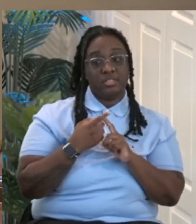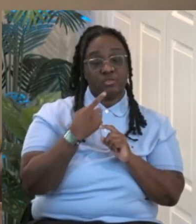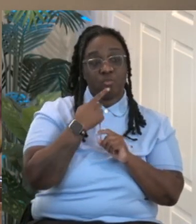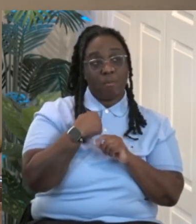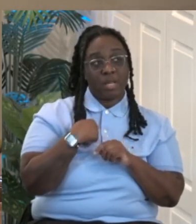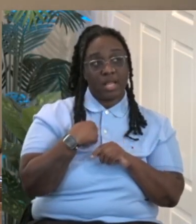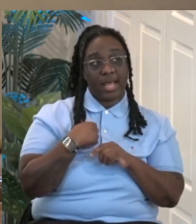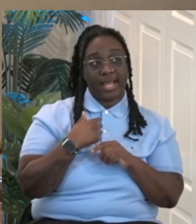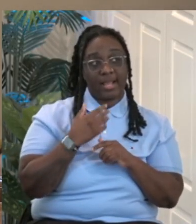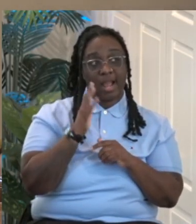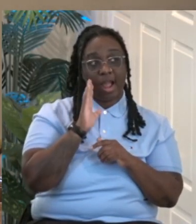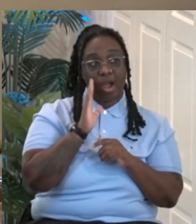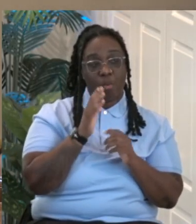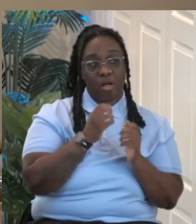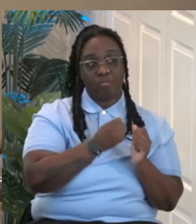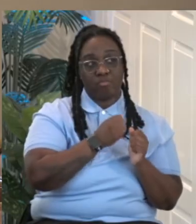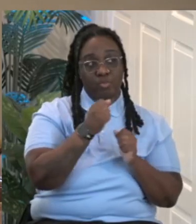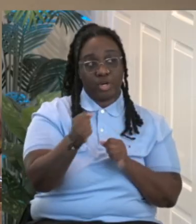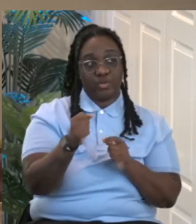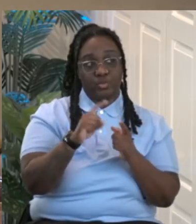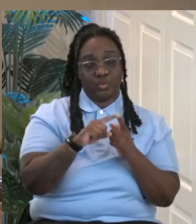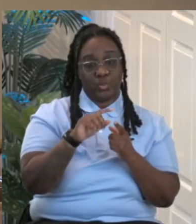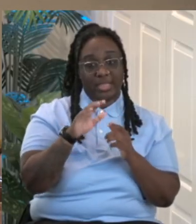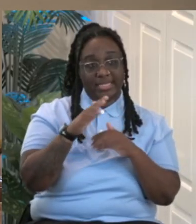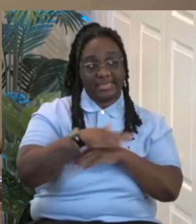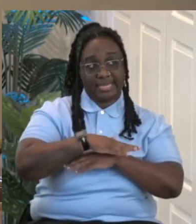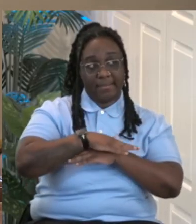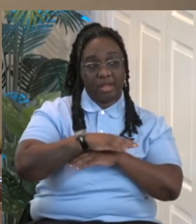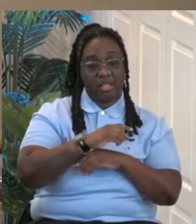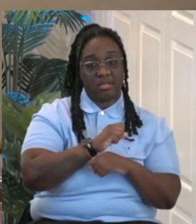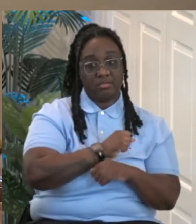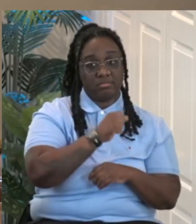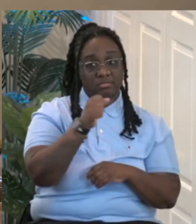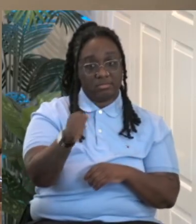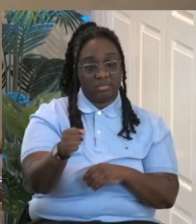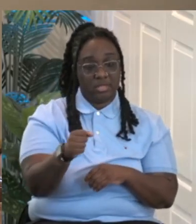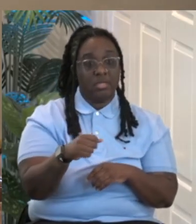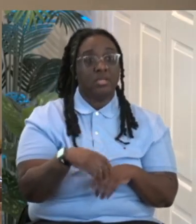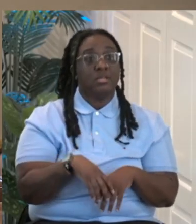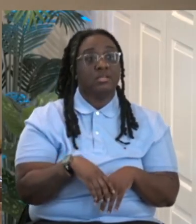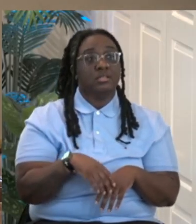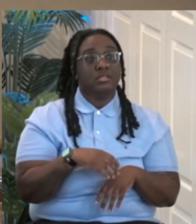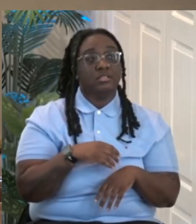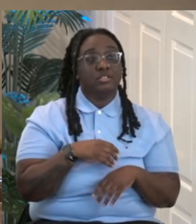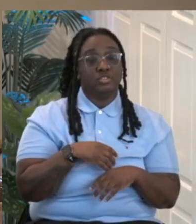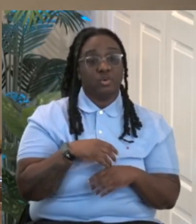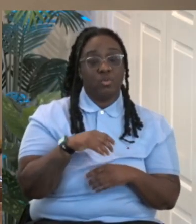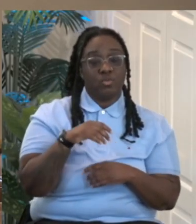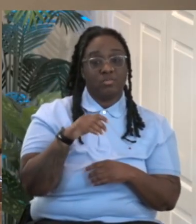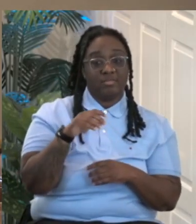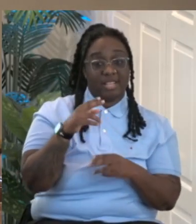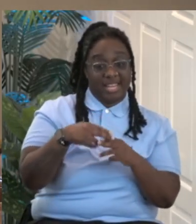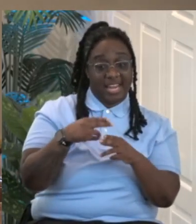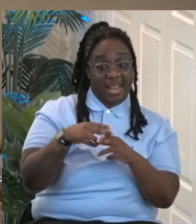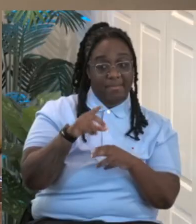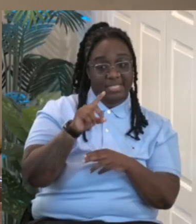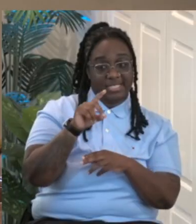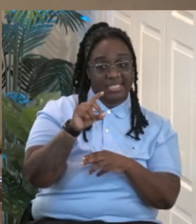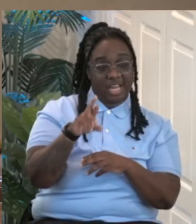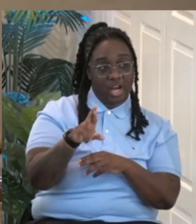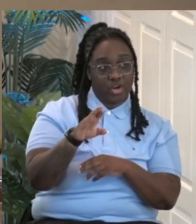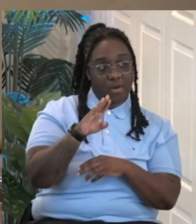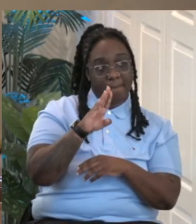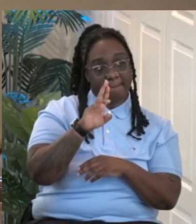out, and I went to him, and it turned out his name was Dr. David Buttrick. And Dr. Buttrick said, have a seat, and he